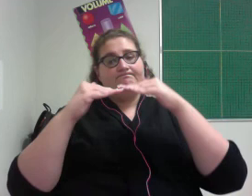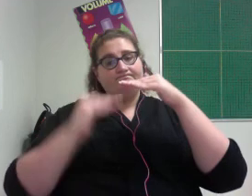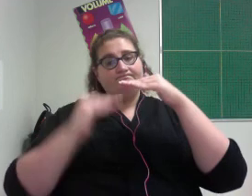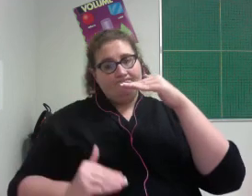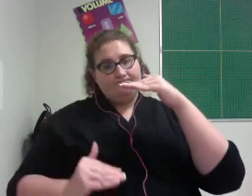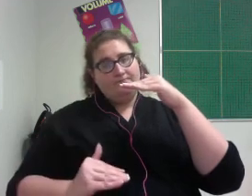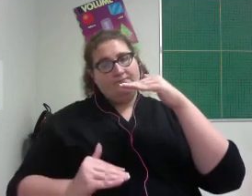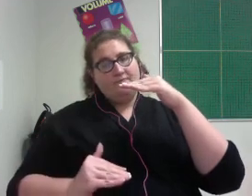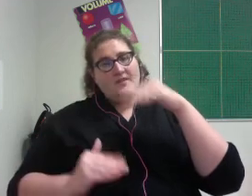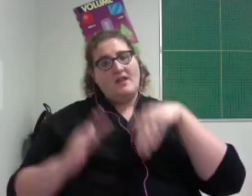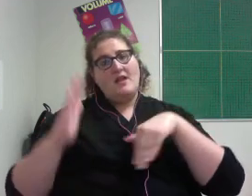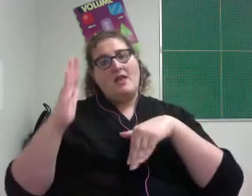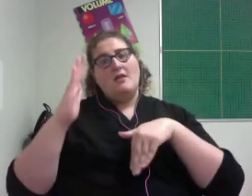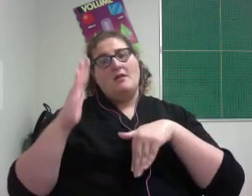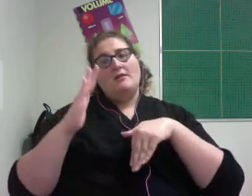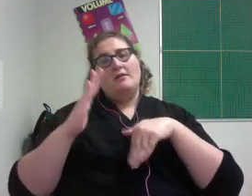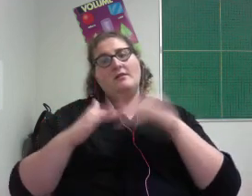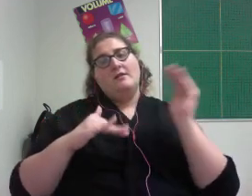but less